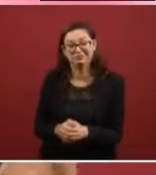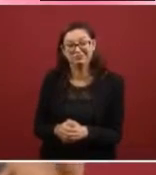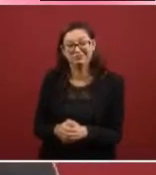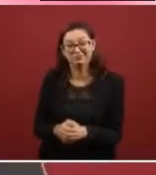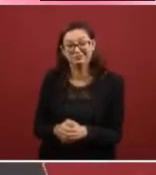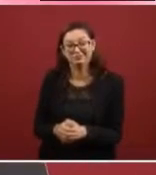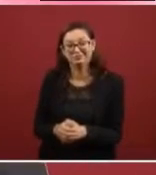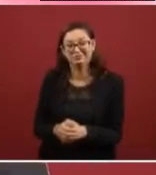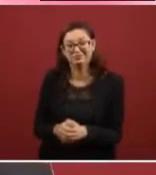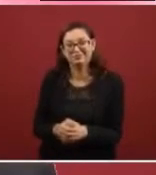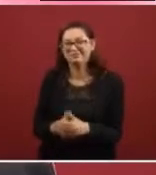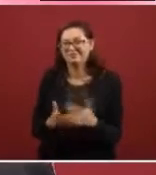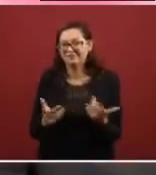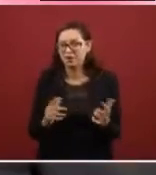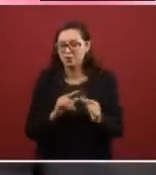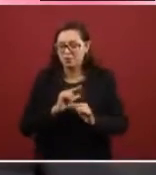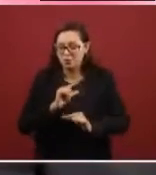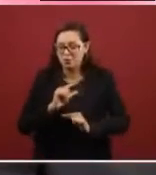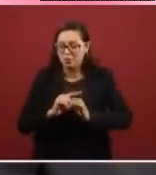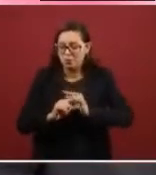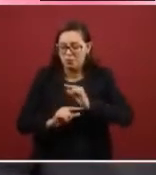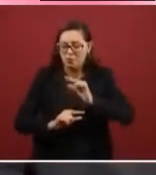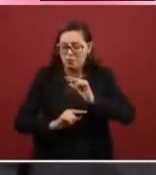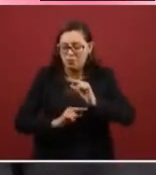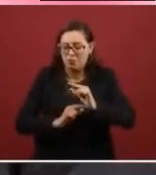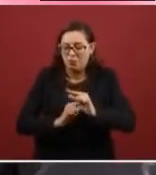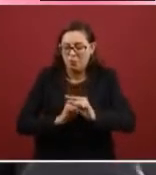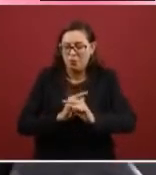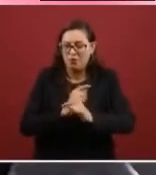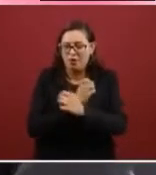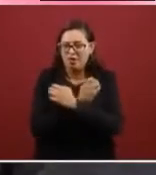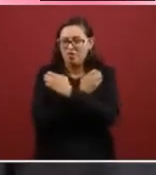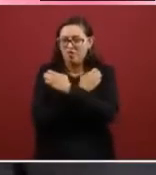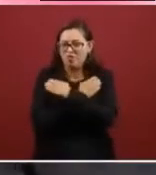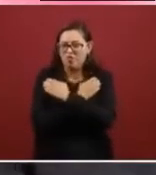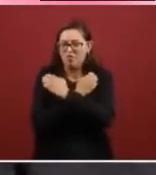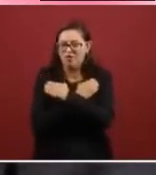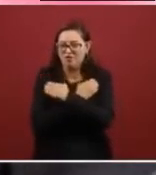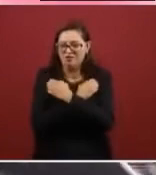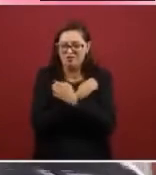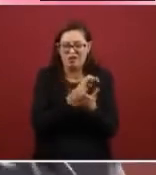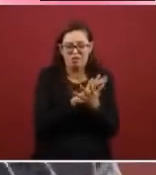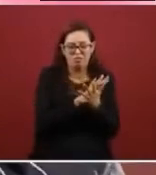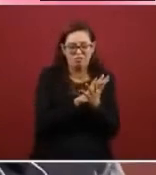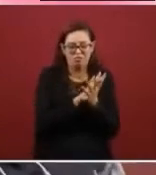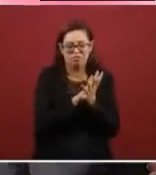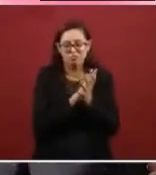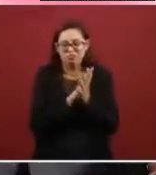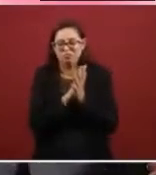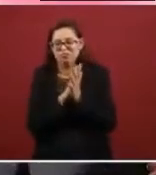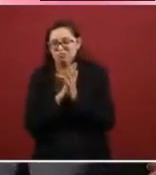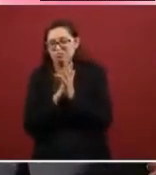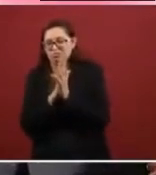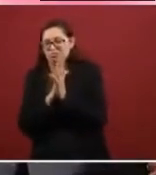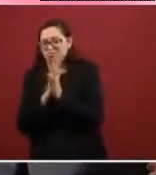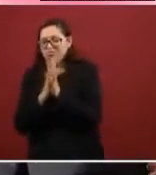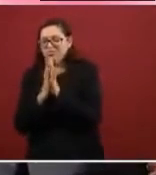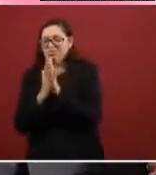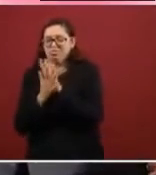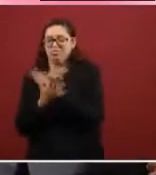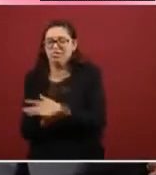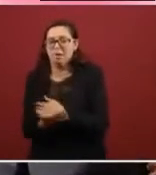idea la educación that education era un privilegio, was a privilege, not a